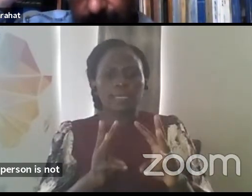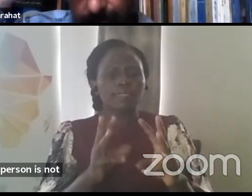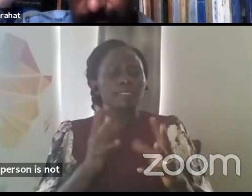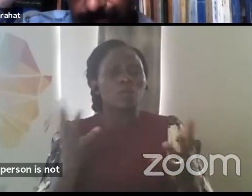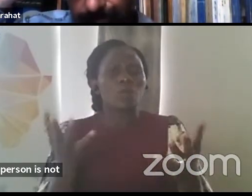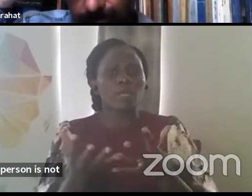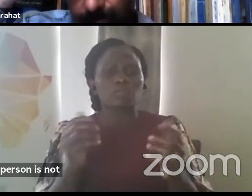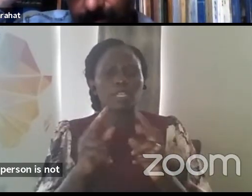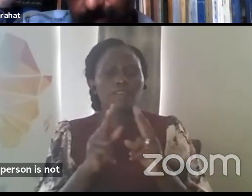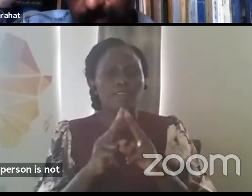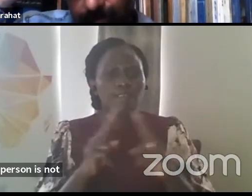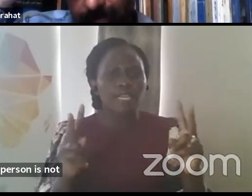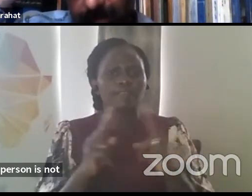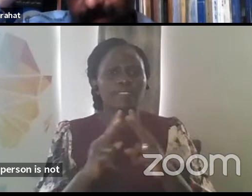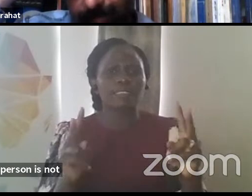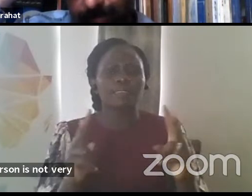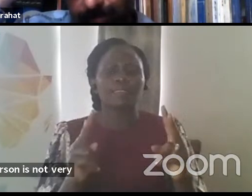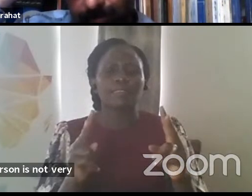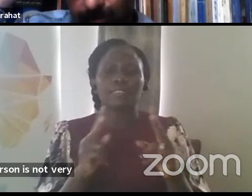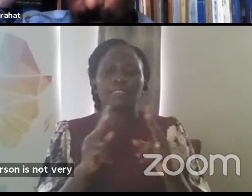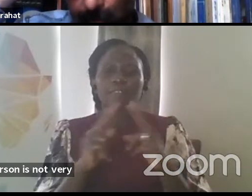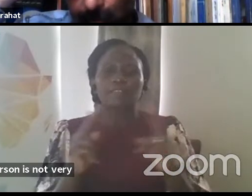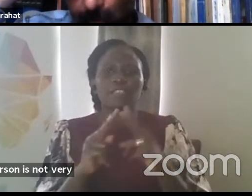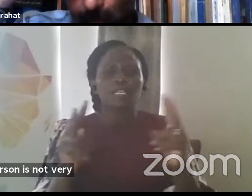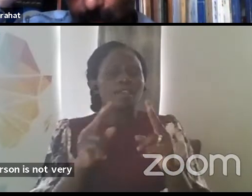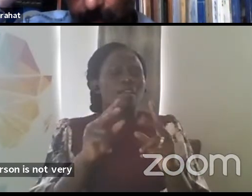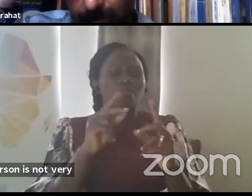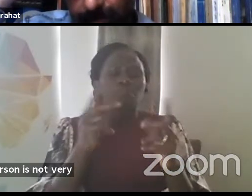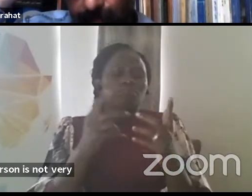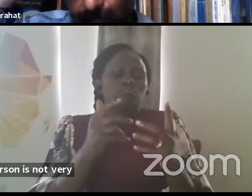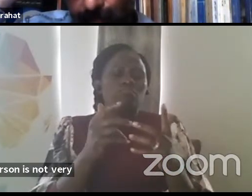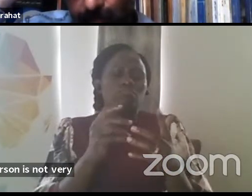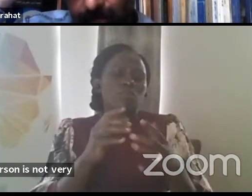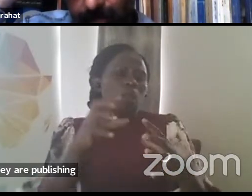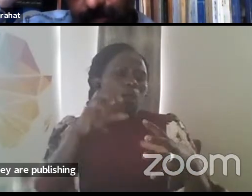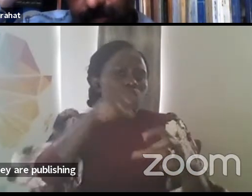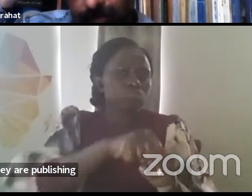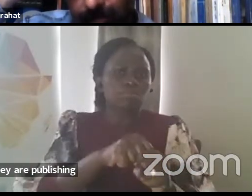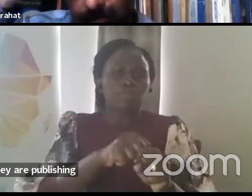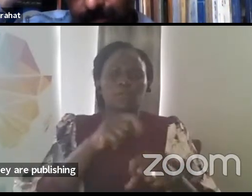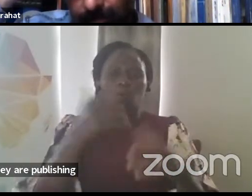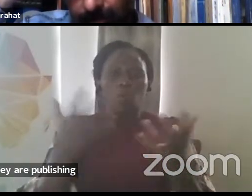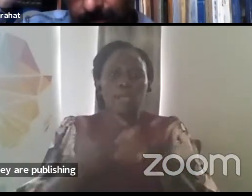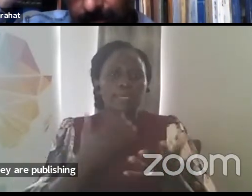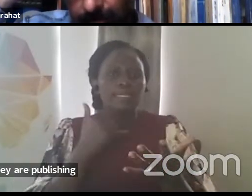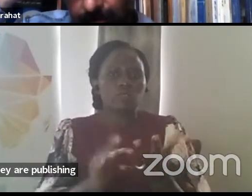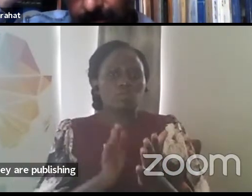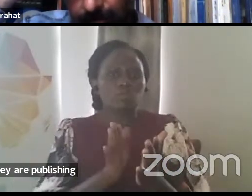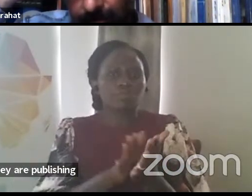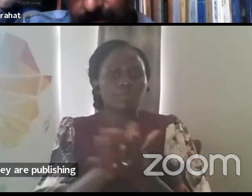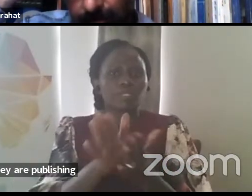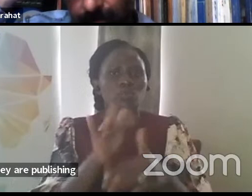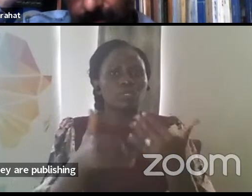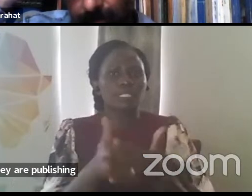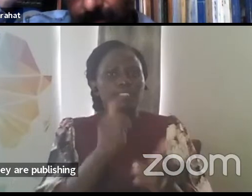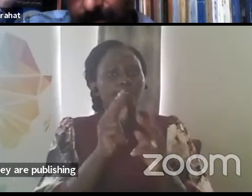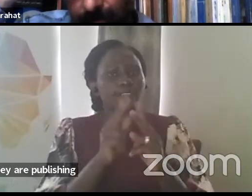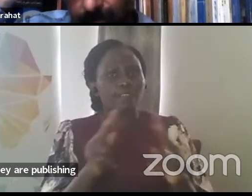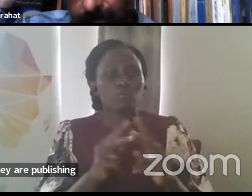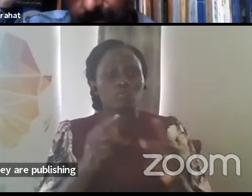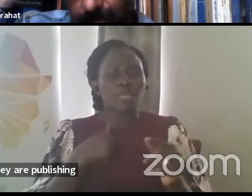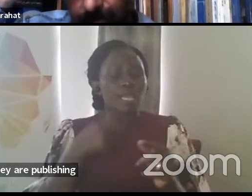very, very attentive to what they are publishing, they may end up being easily prosecuted. I